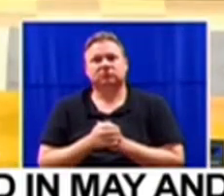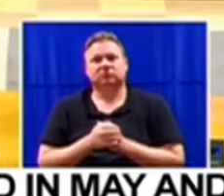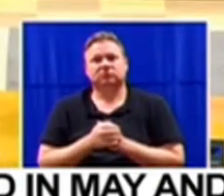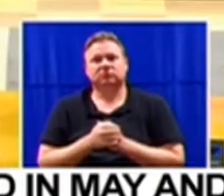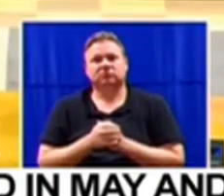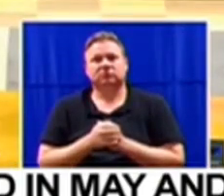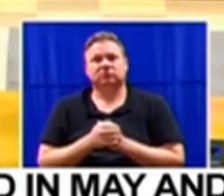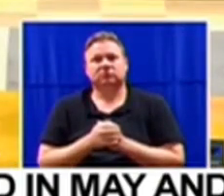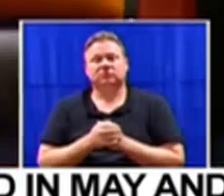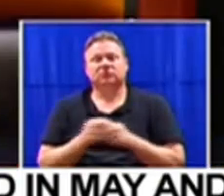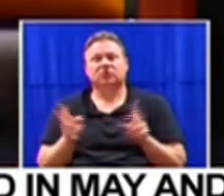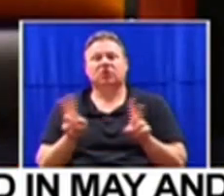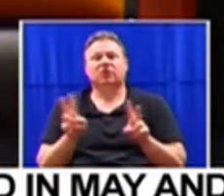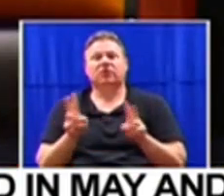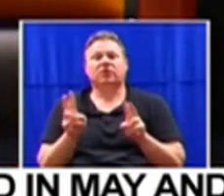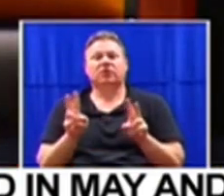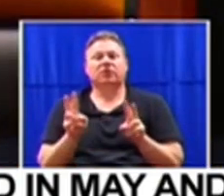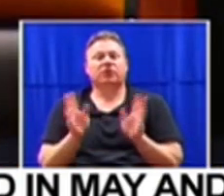Honorable